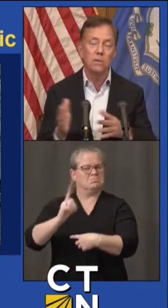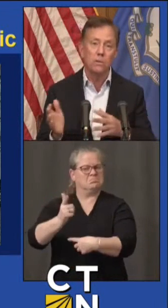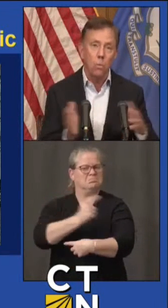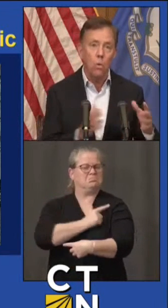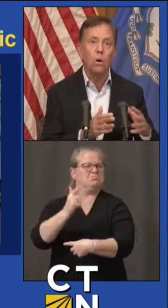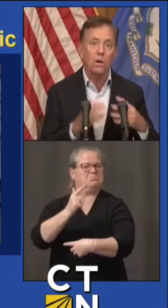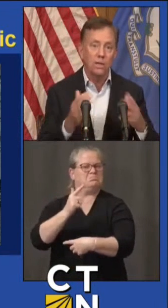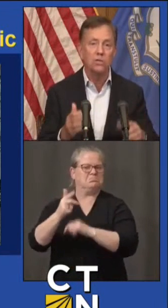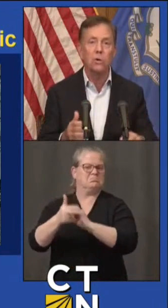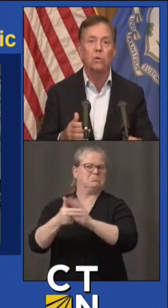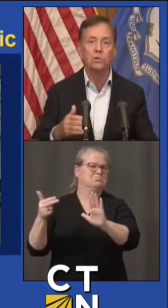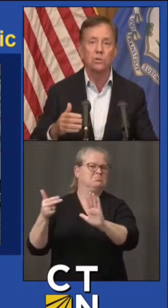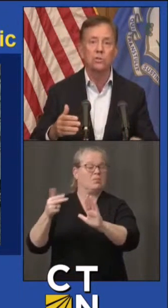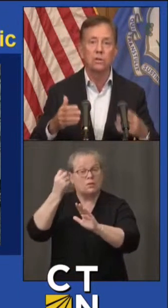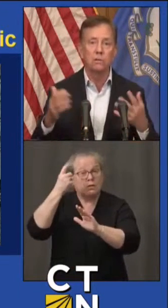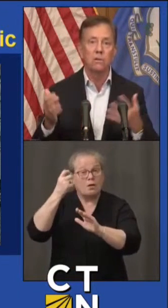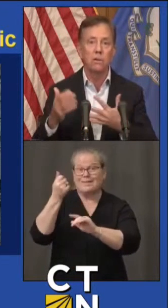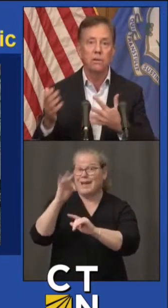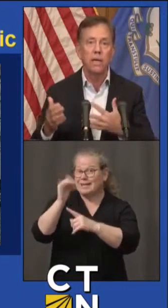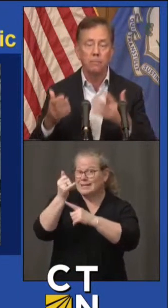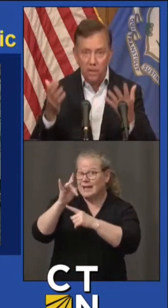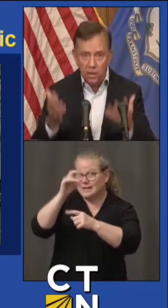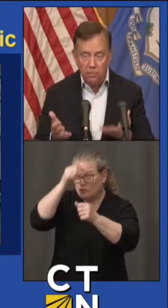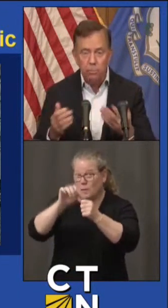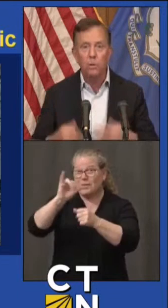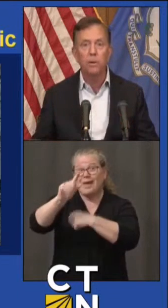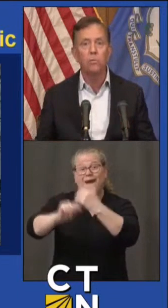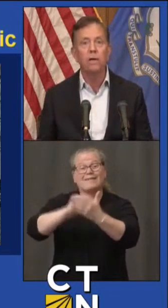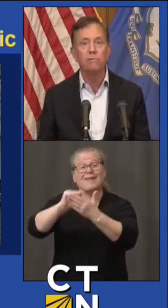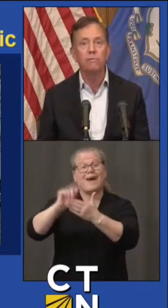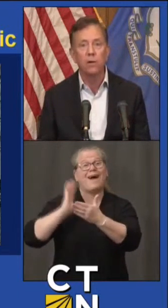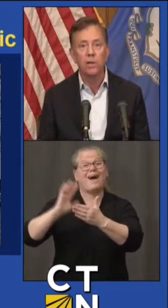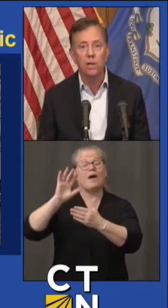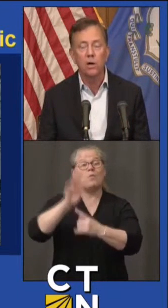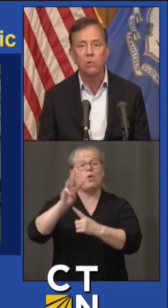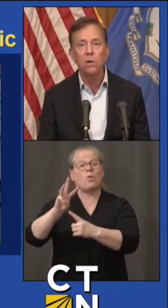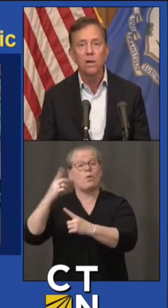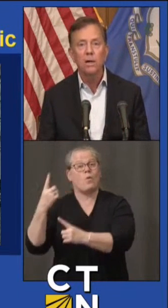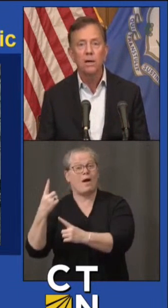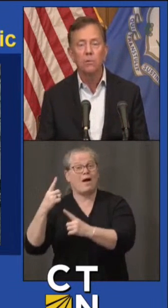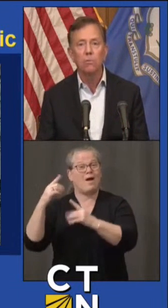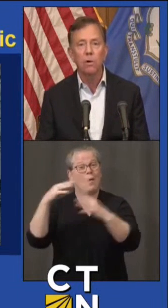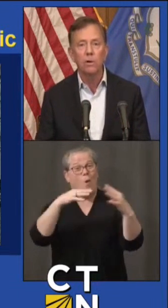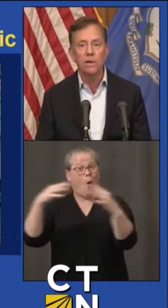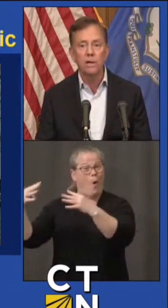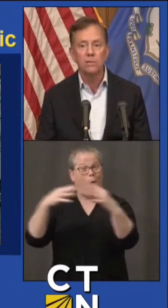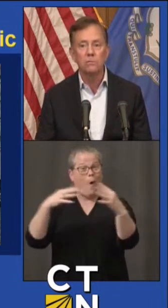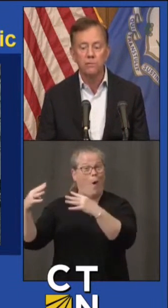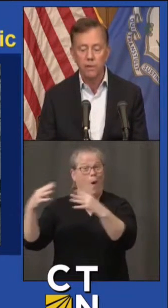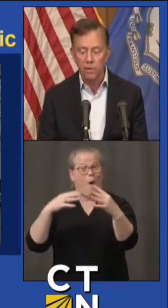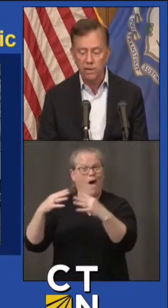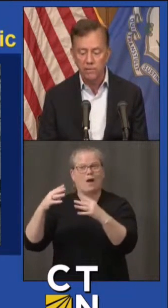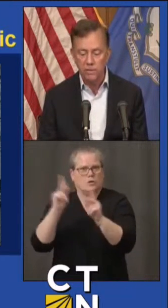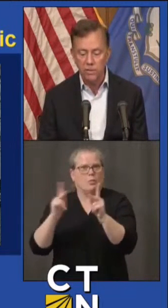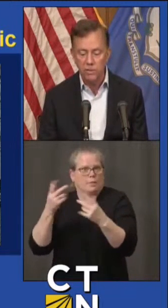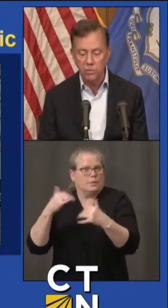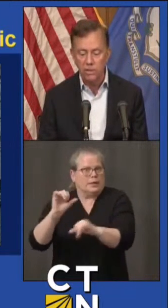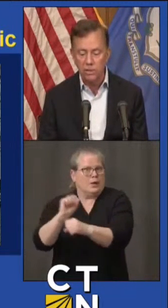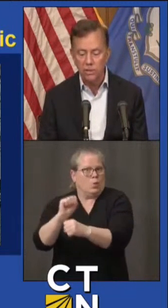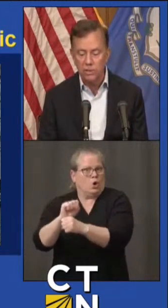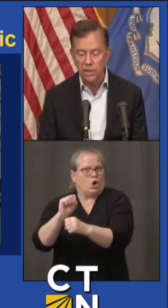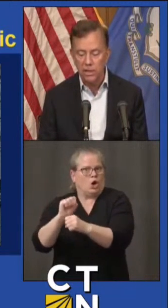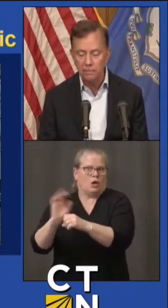the war and the soldiers kept the unemployment rate very low. We're in a very different